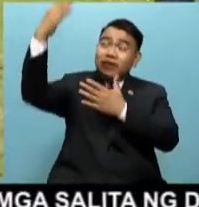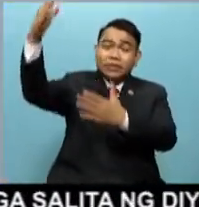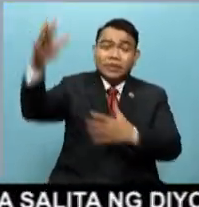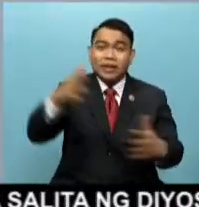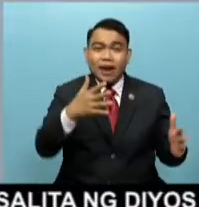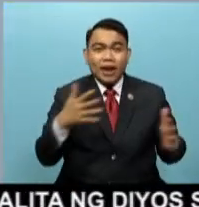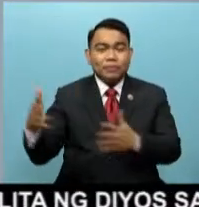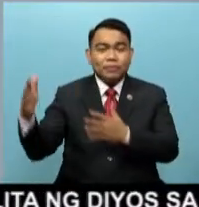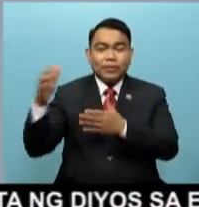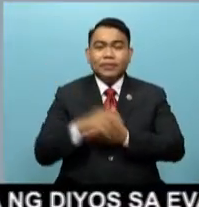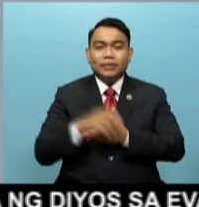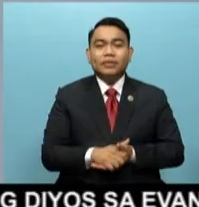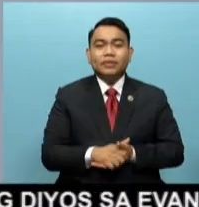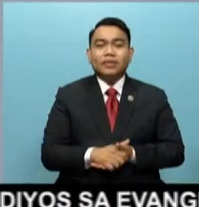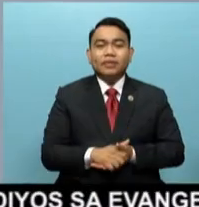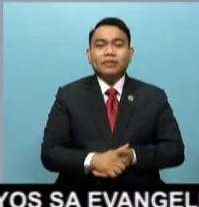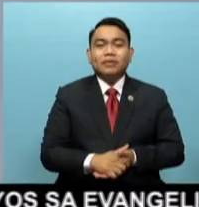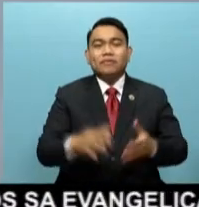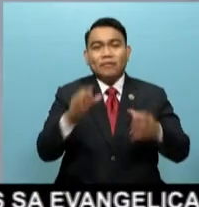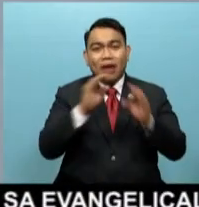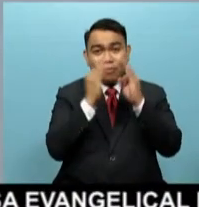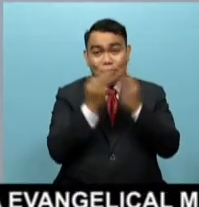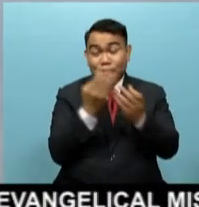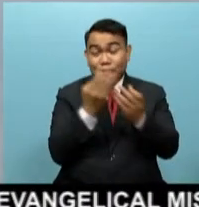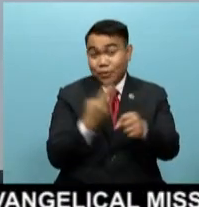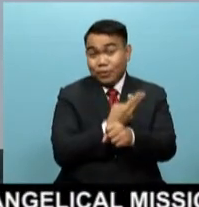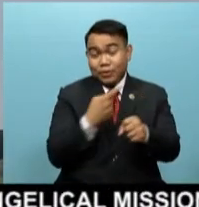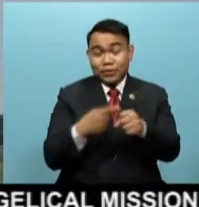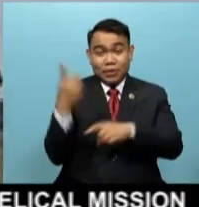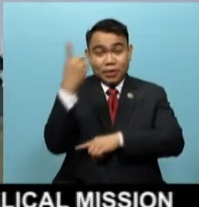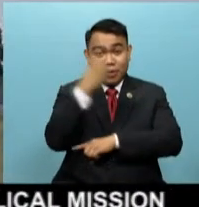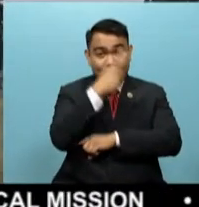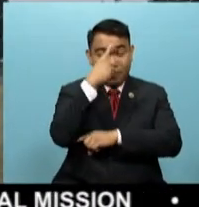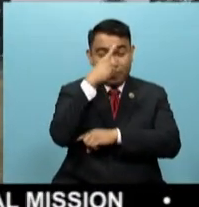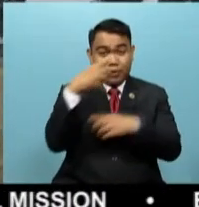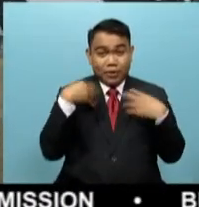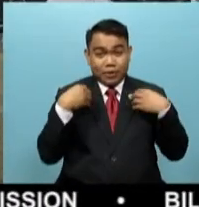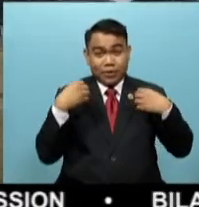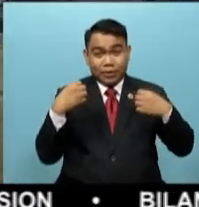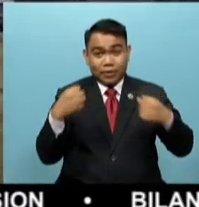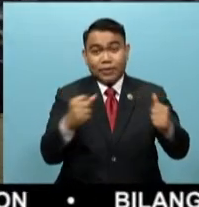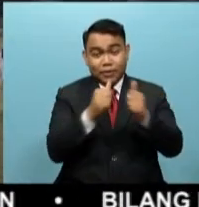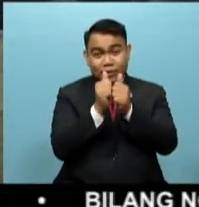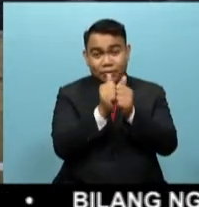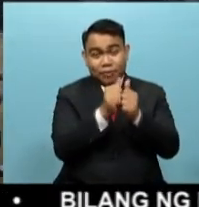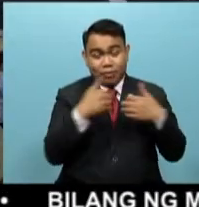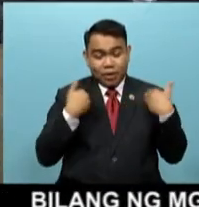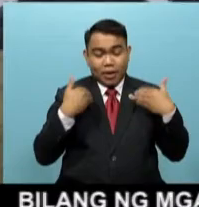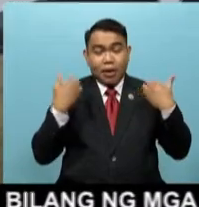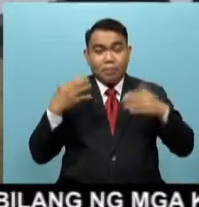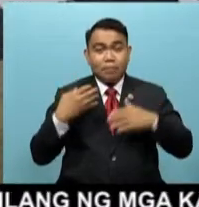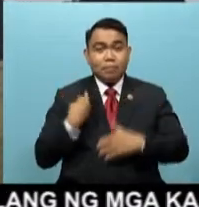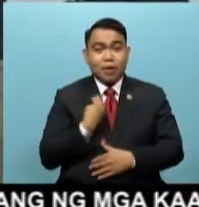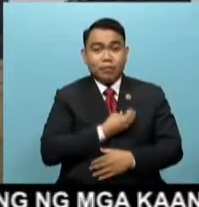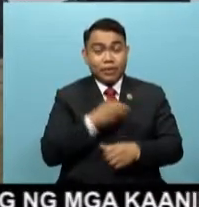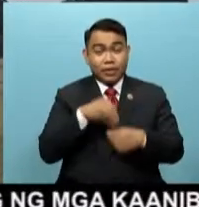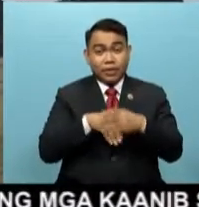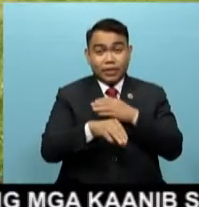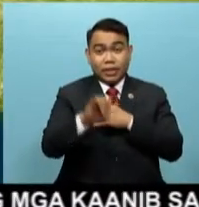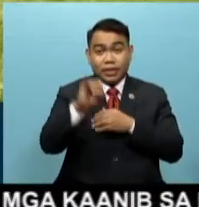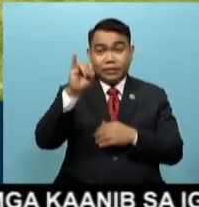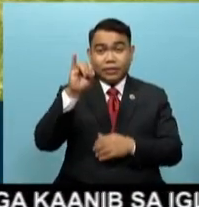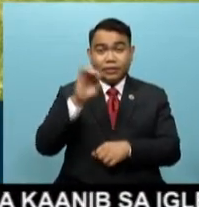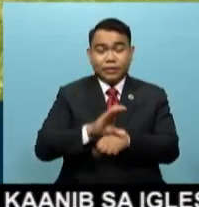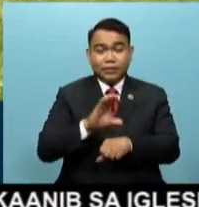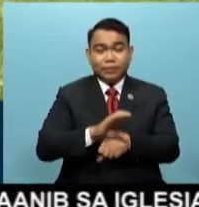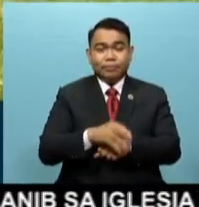from their daily routines, families used this day to strengthen the bonds and brotherhood of the young members inside the church.